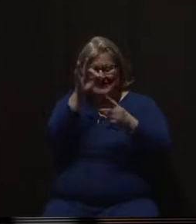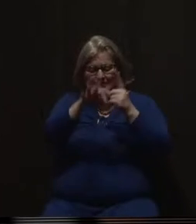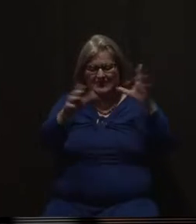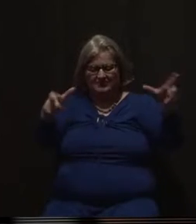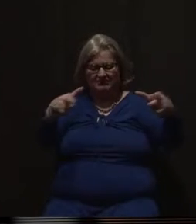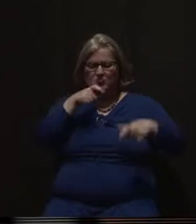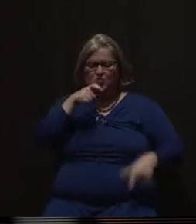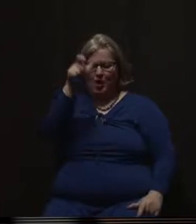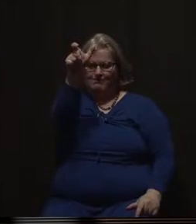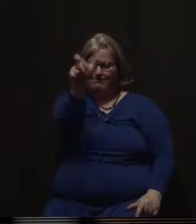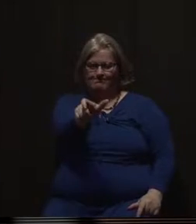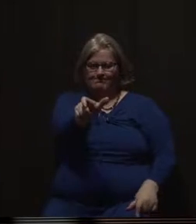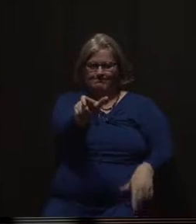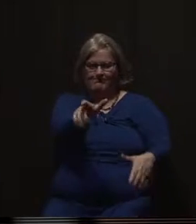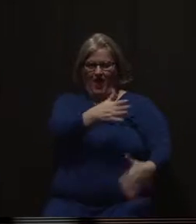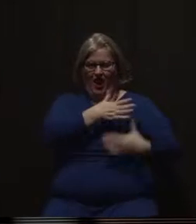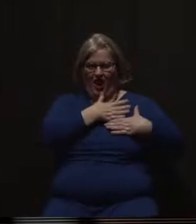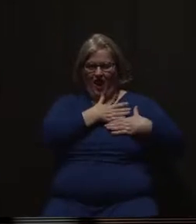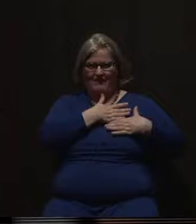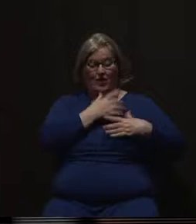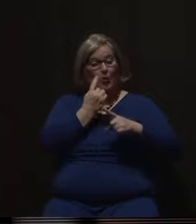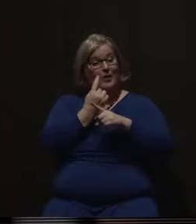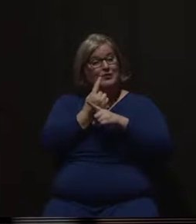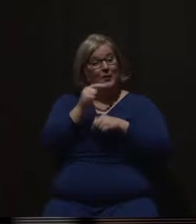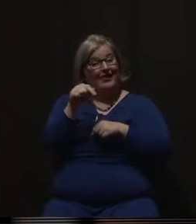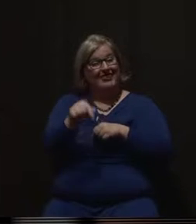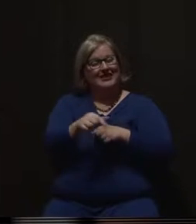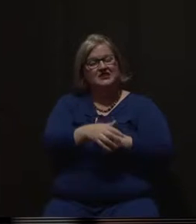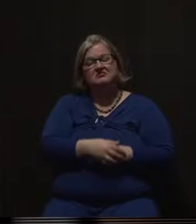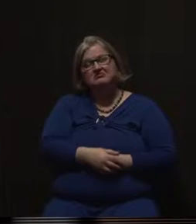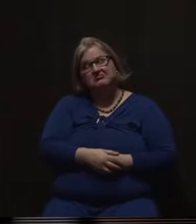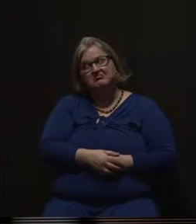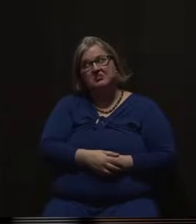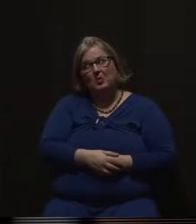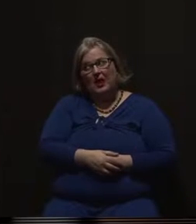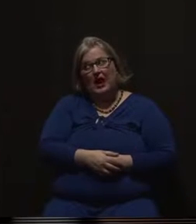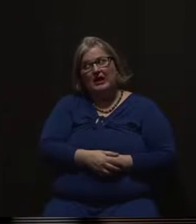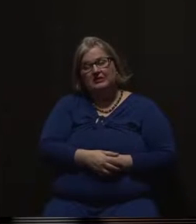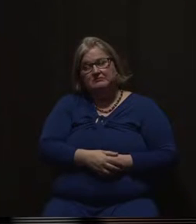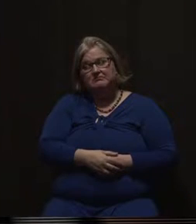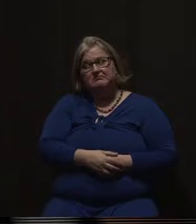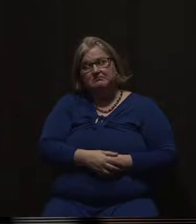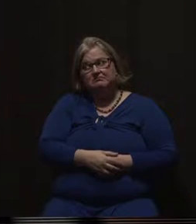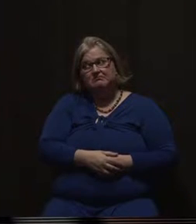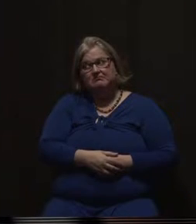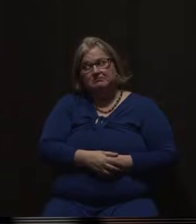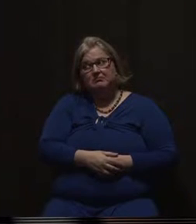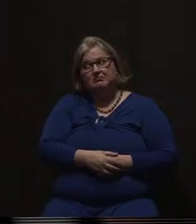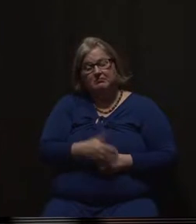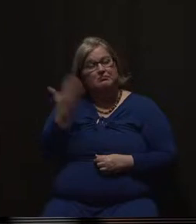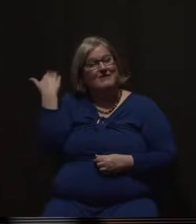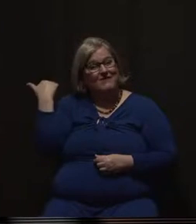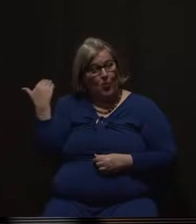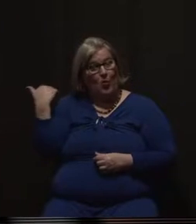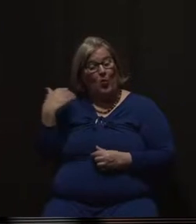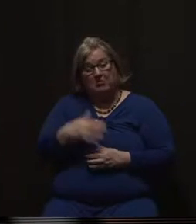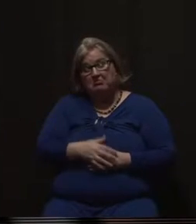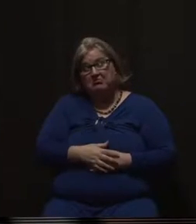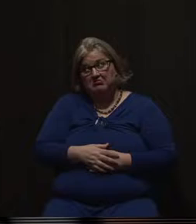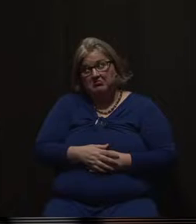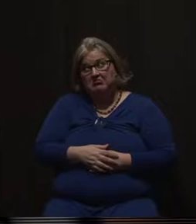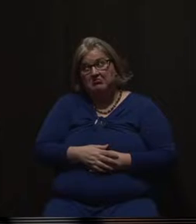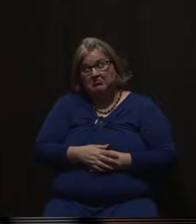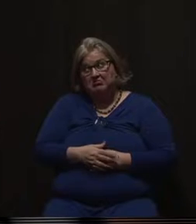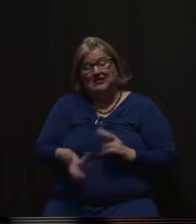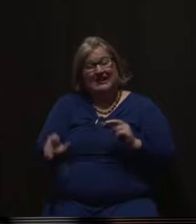using love when we're talking about this? Well, I do know that most kind of, if you